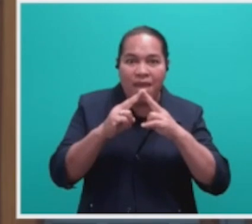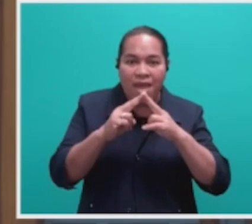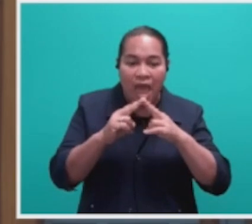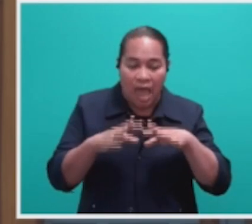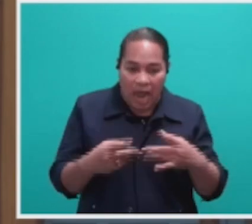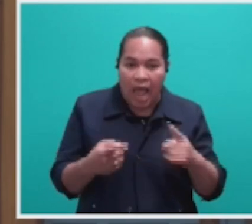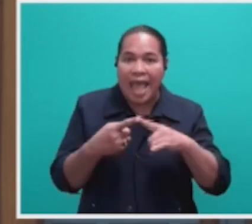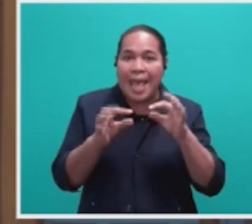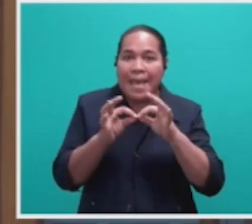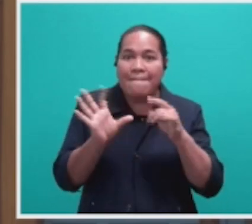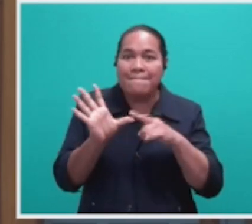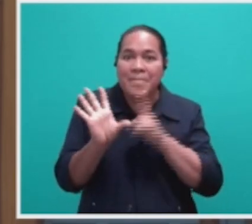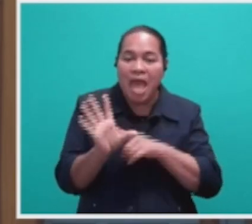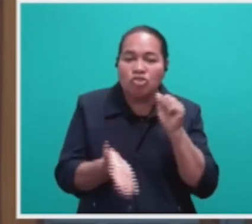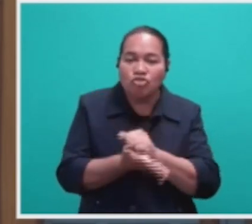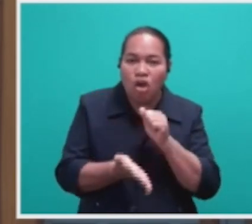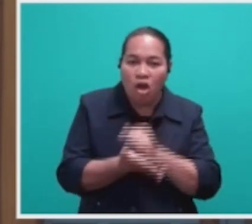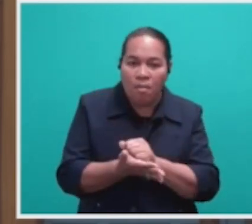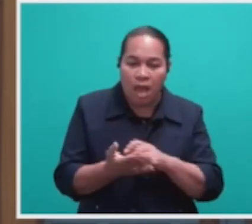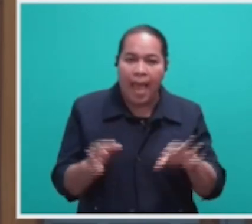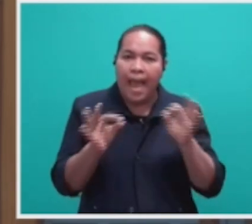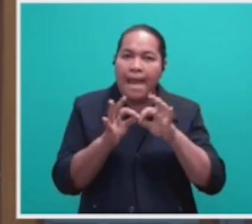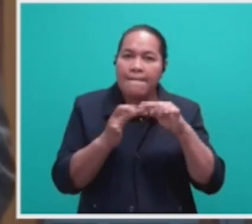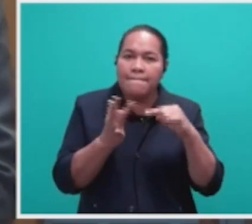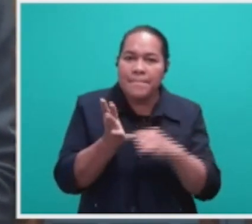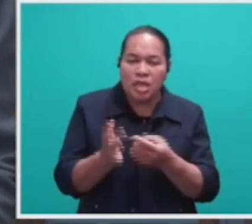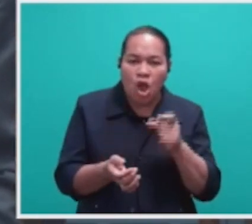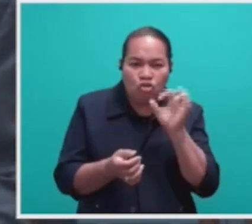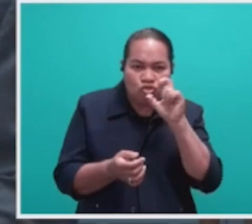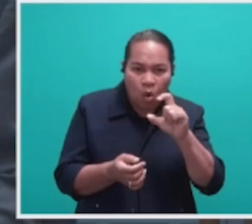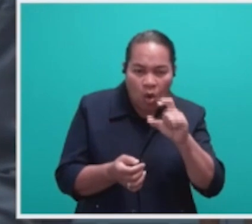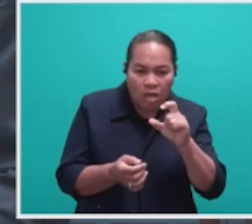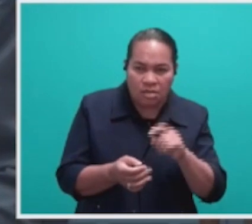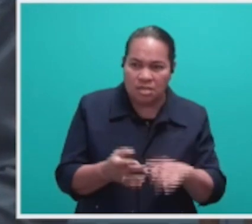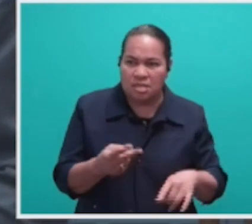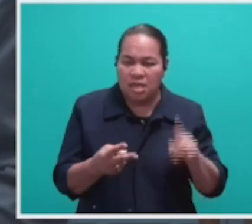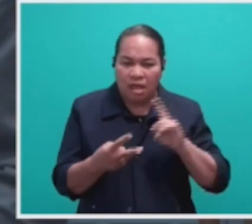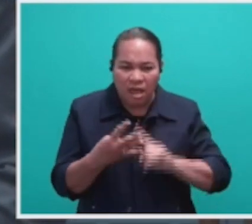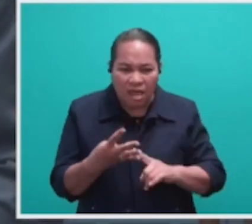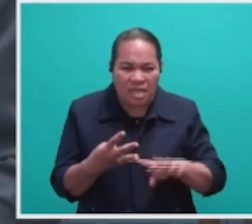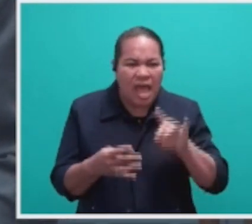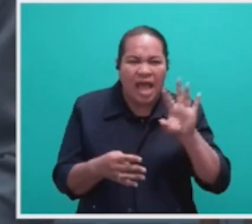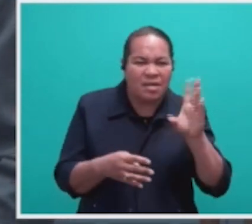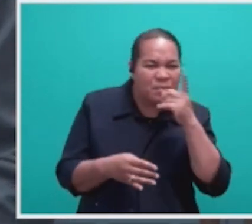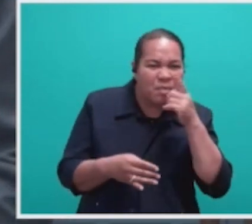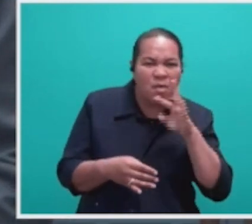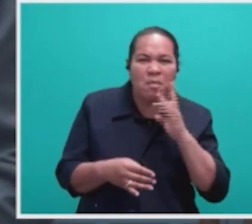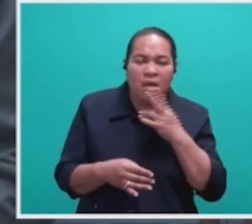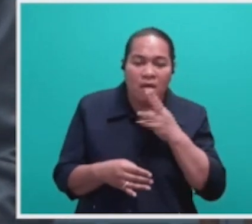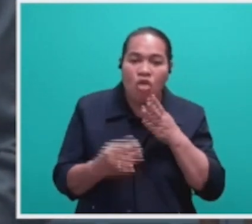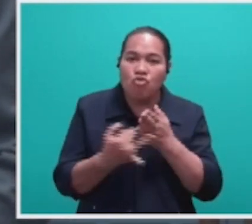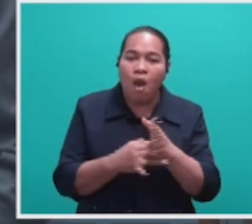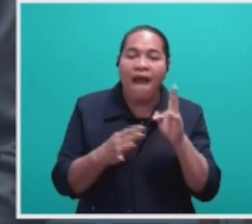the eBay shop scheme, Bitcoin cryptocurrency, impersonation to obtain financial advantage through